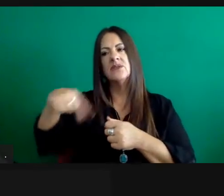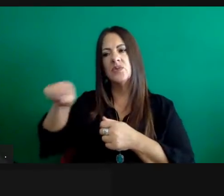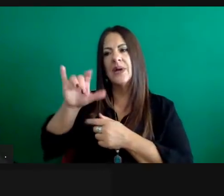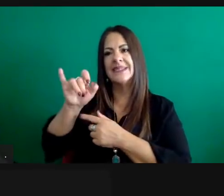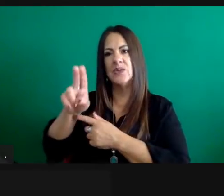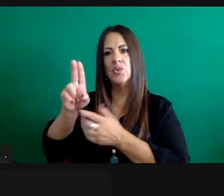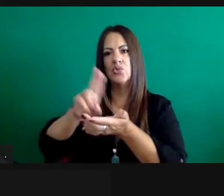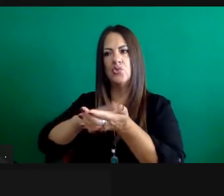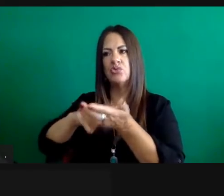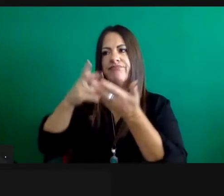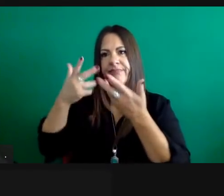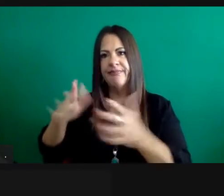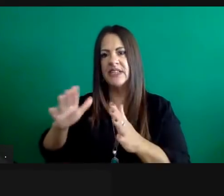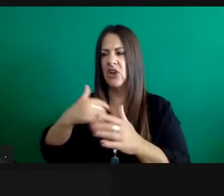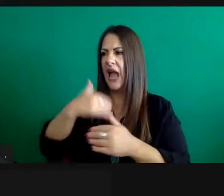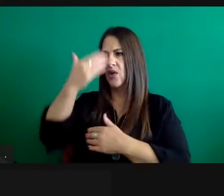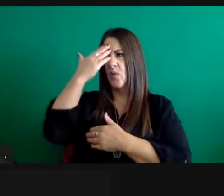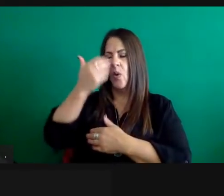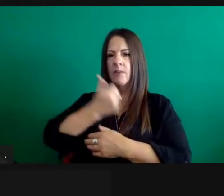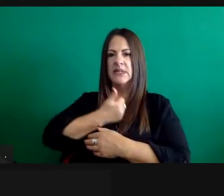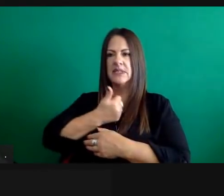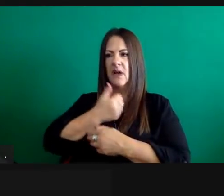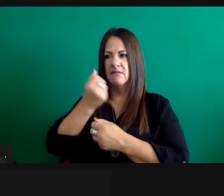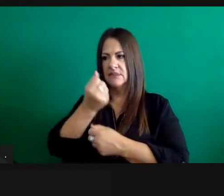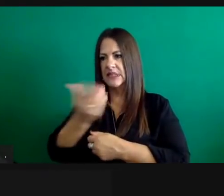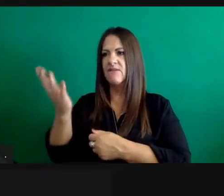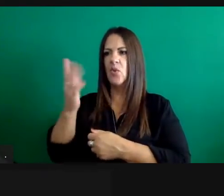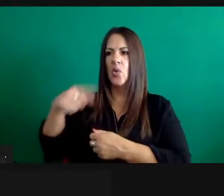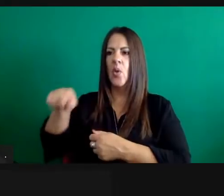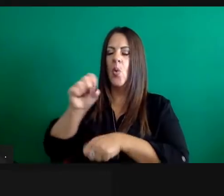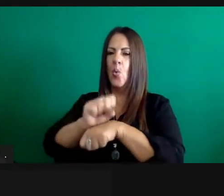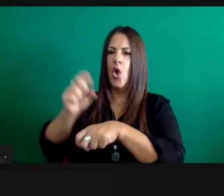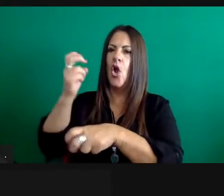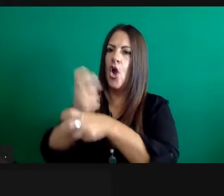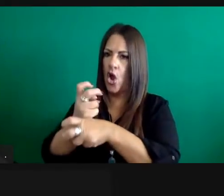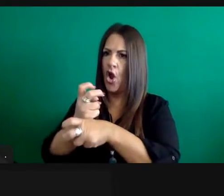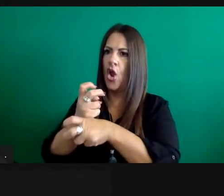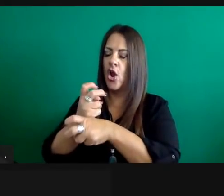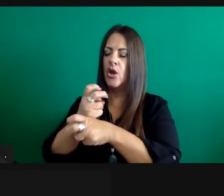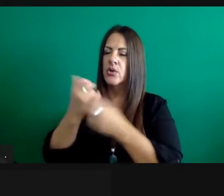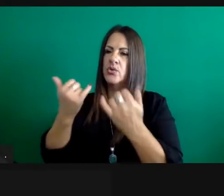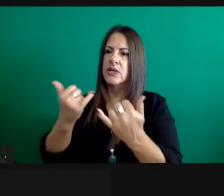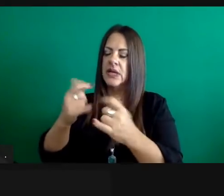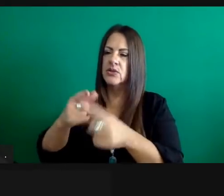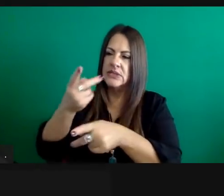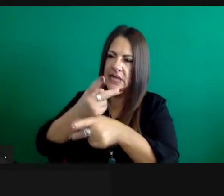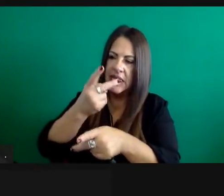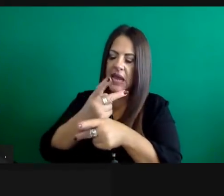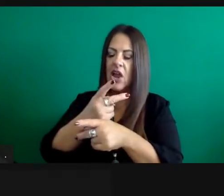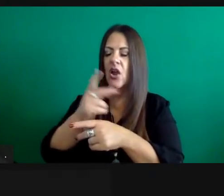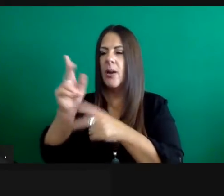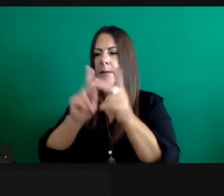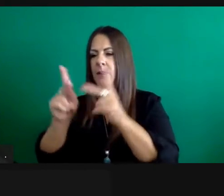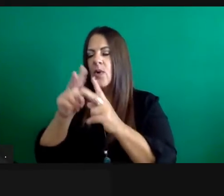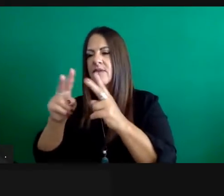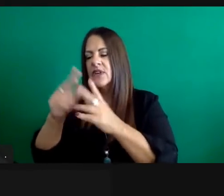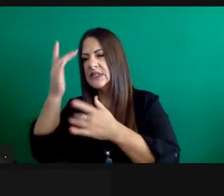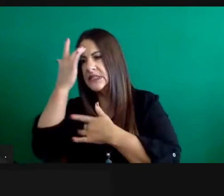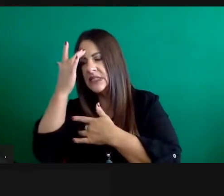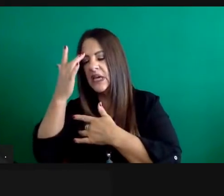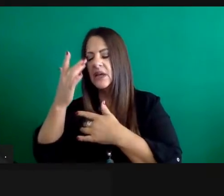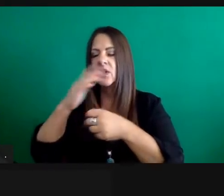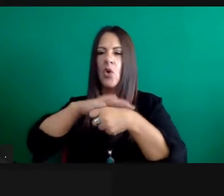ICU nurses that I know personally have, and that I know are working hard today to take care of COVID and non-COVID patients alike.